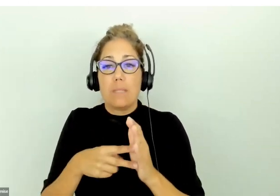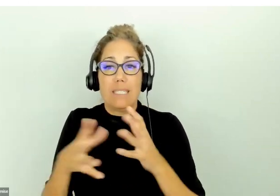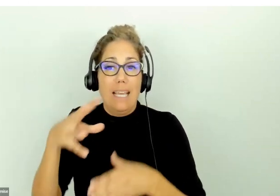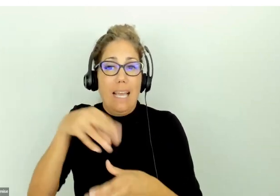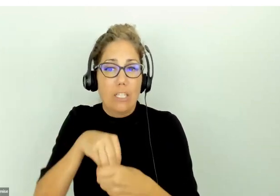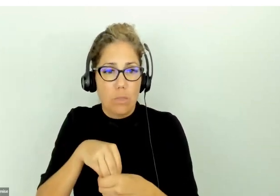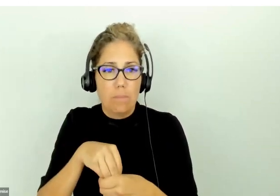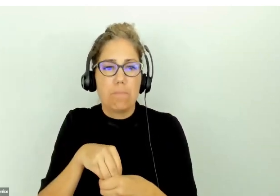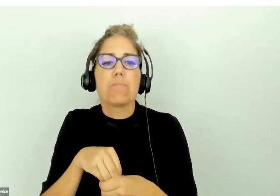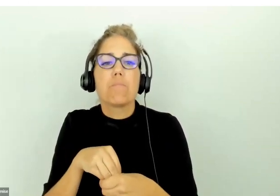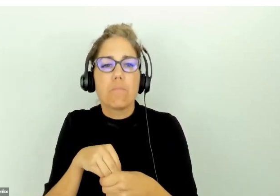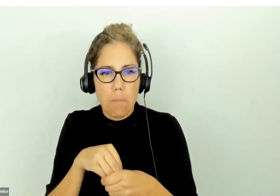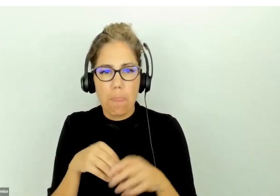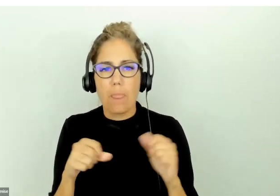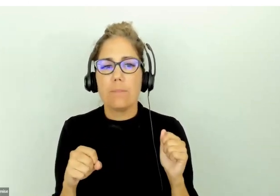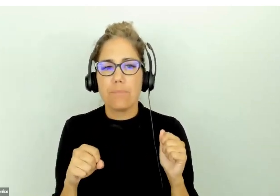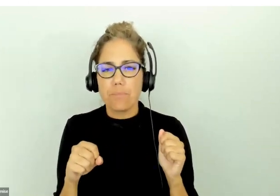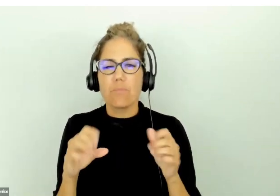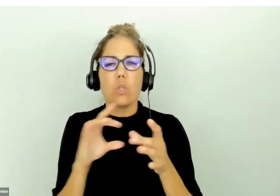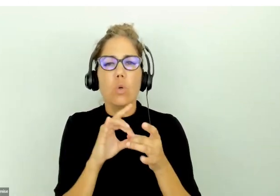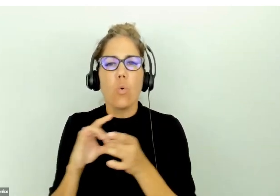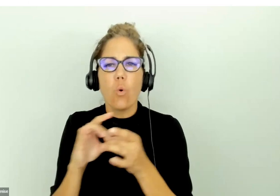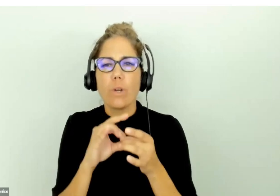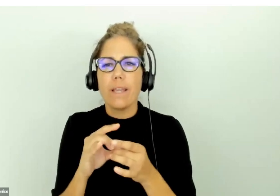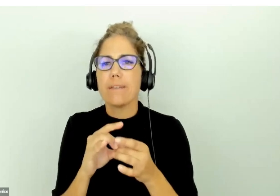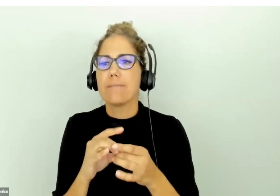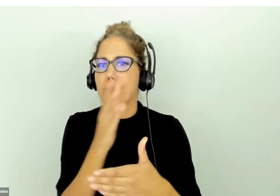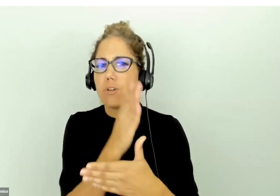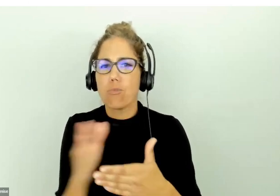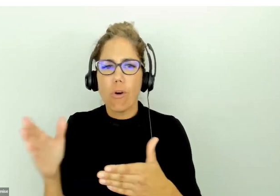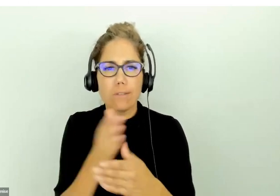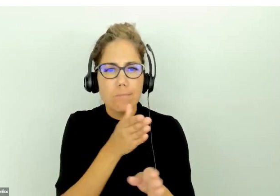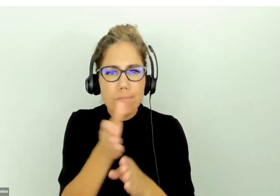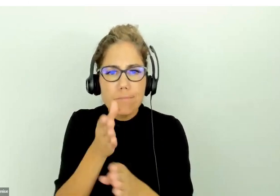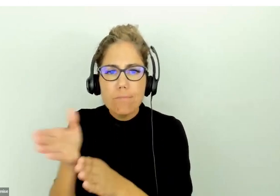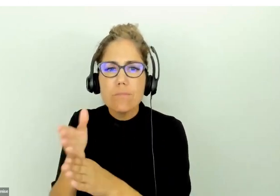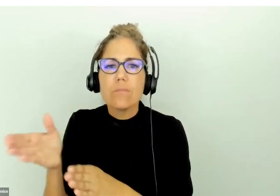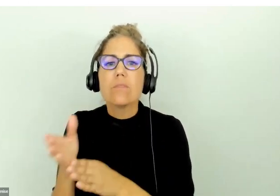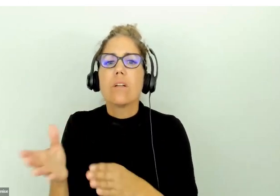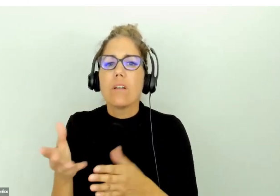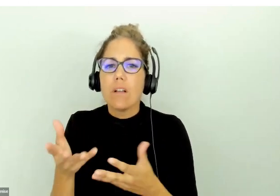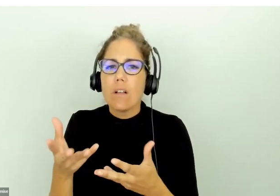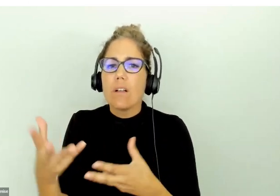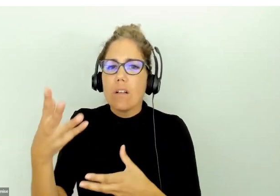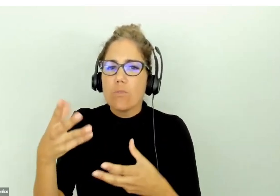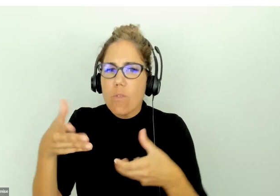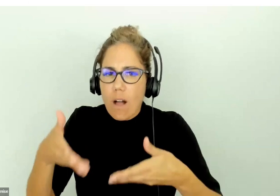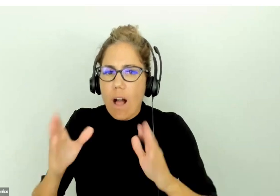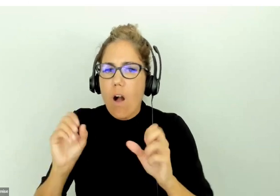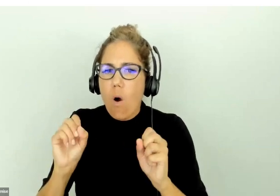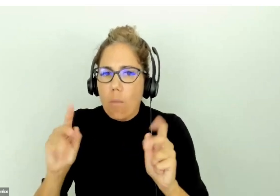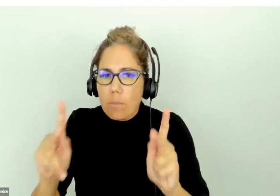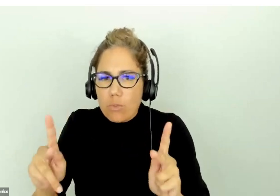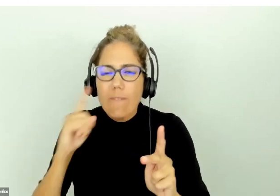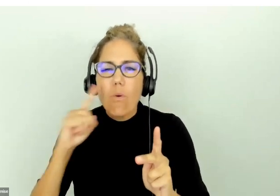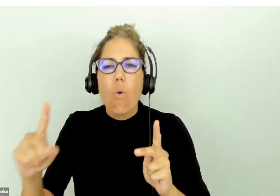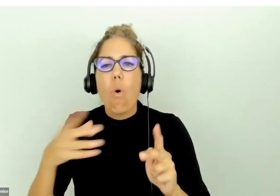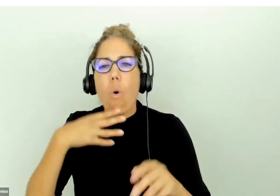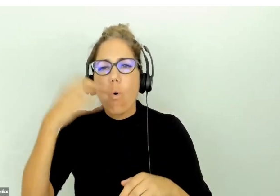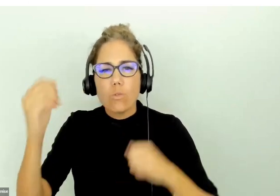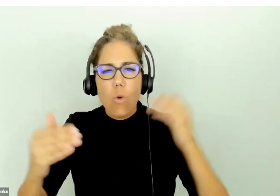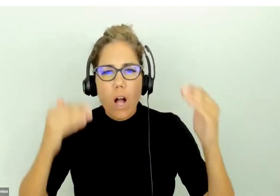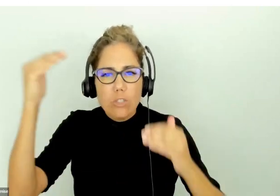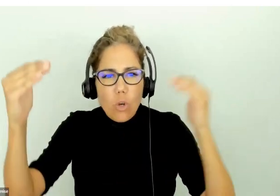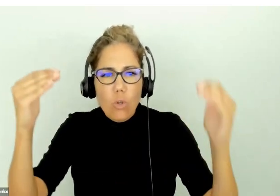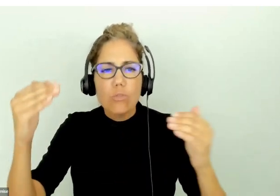statement is to coordinate across sectors to cultivate opportunities for older adults to participate in their communities in meaningful ways that aligns with